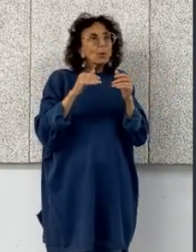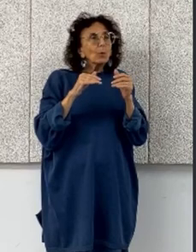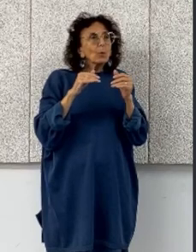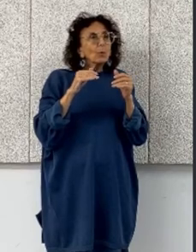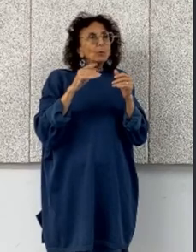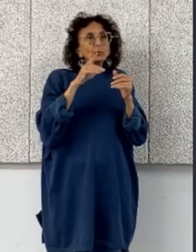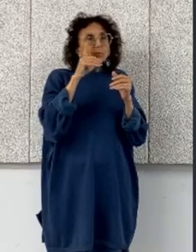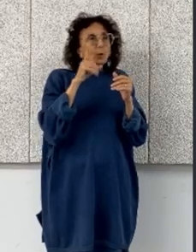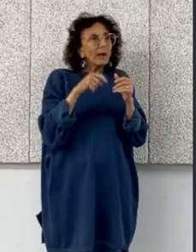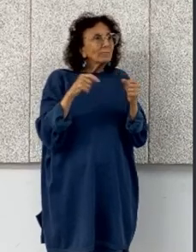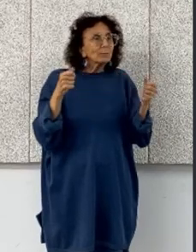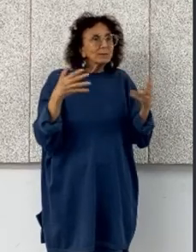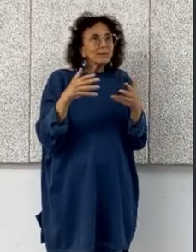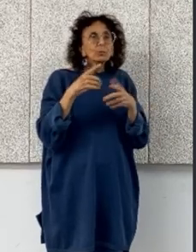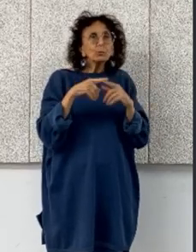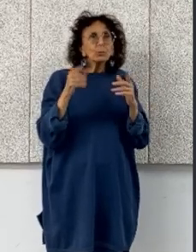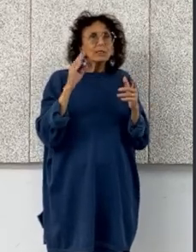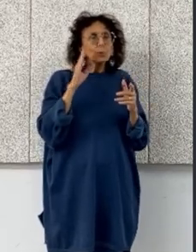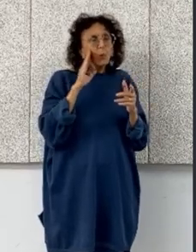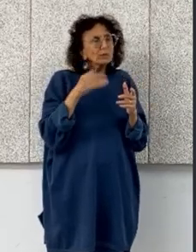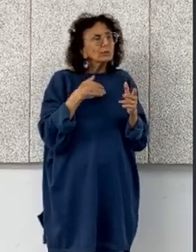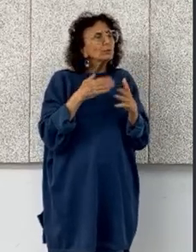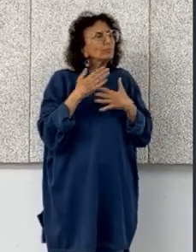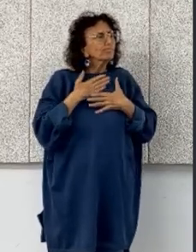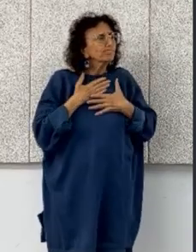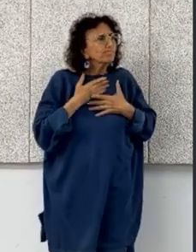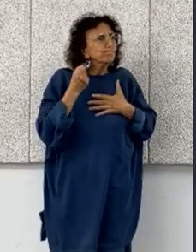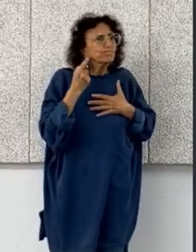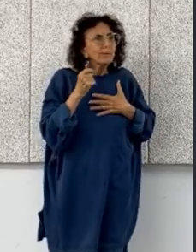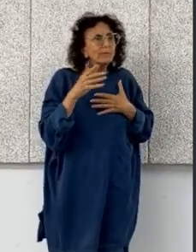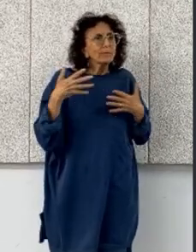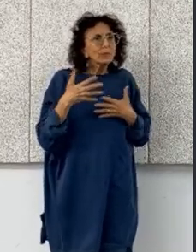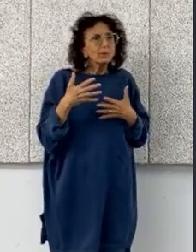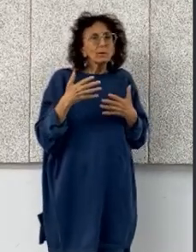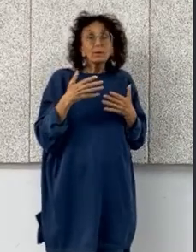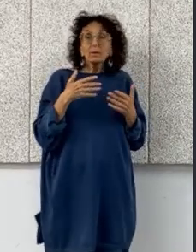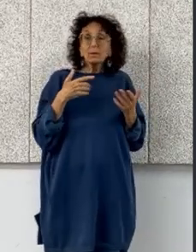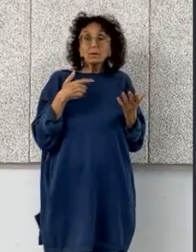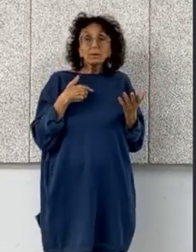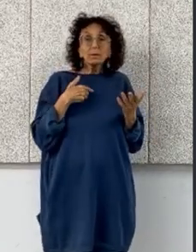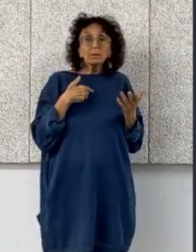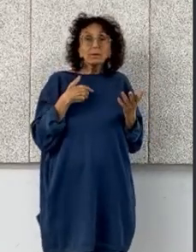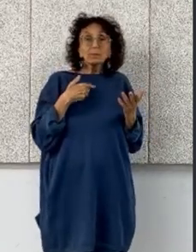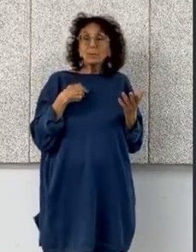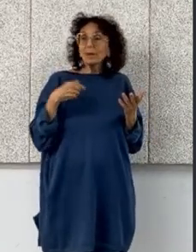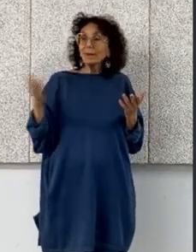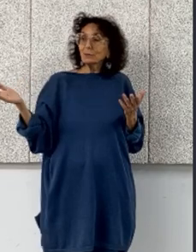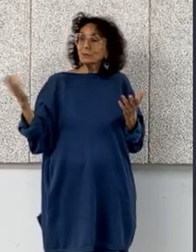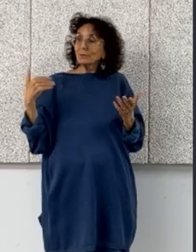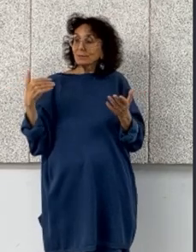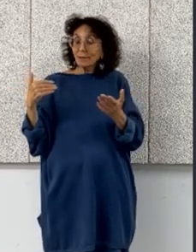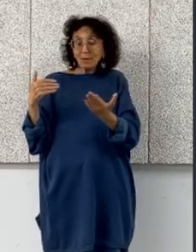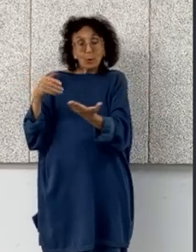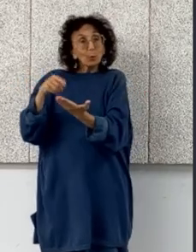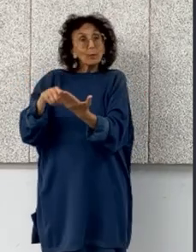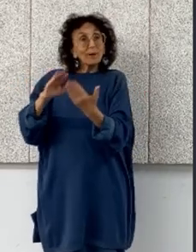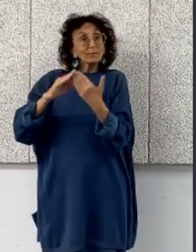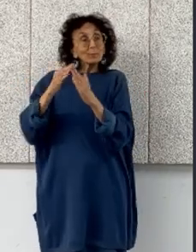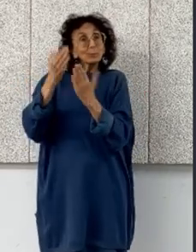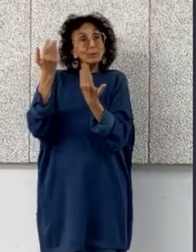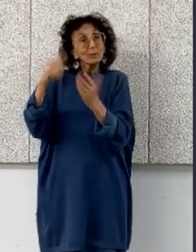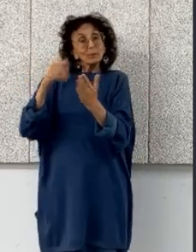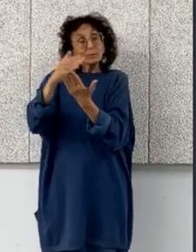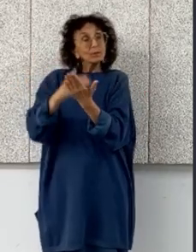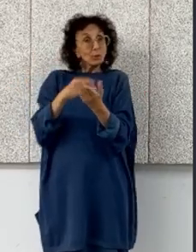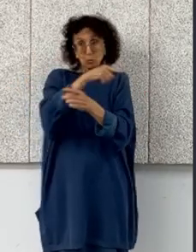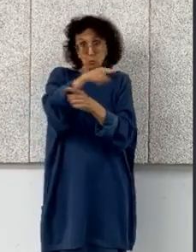to be scared of, we knew there would be fears. And I literally could just pull from the community agreements and say,